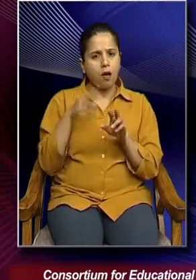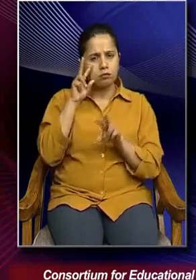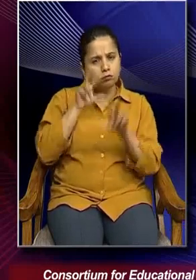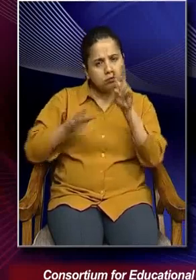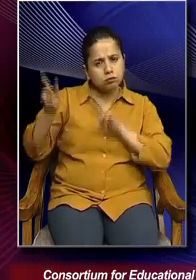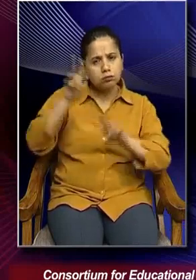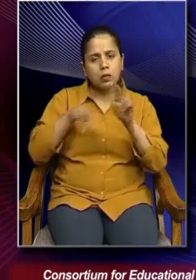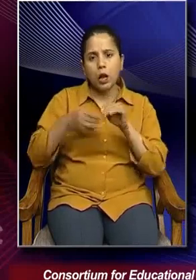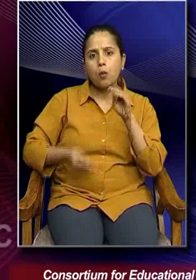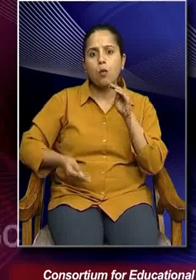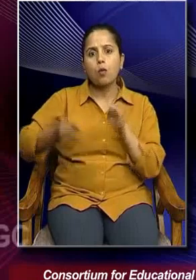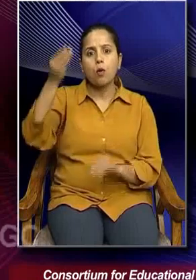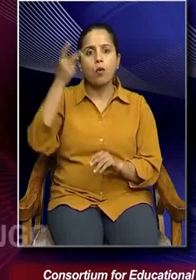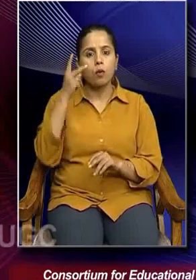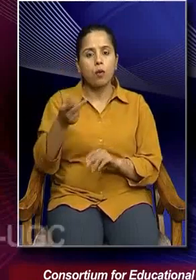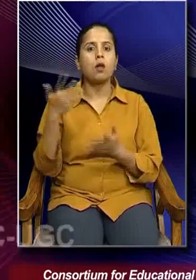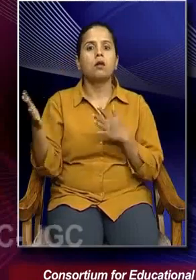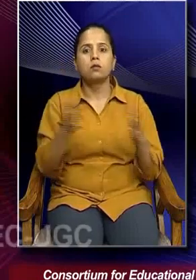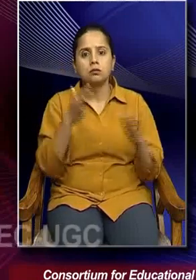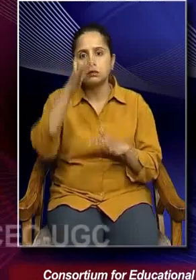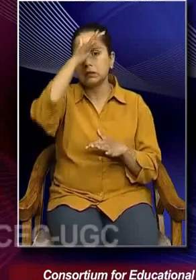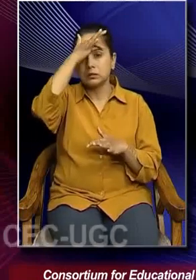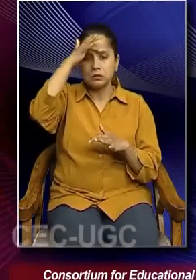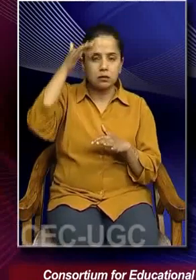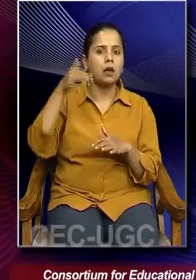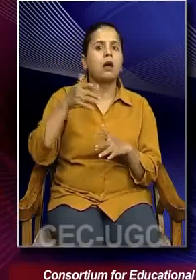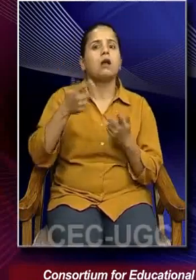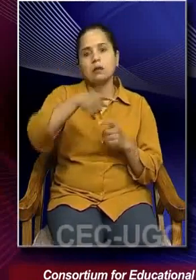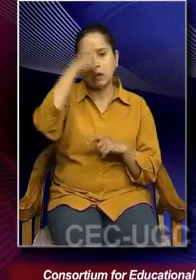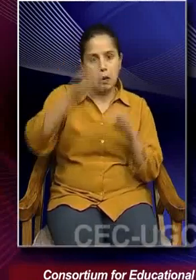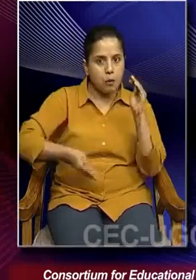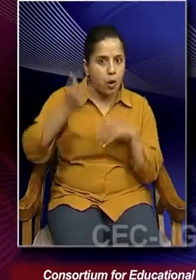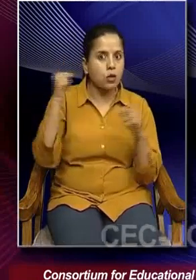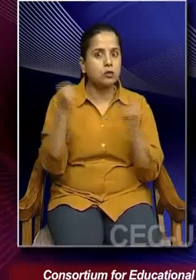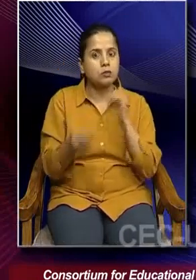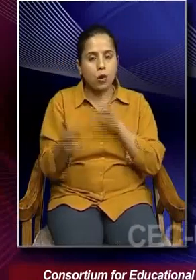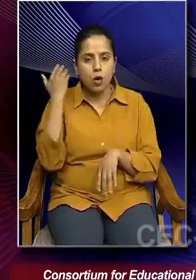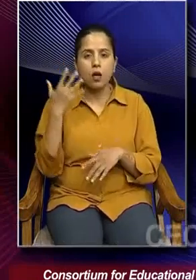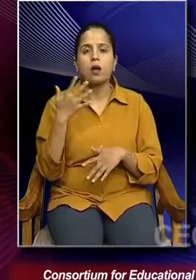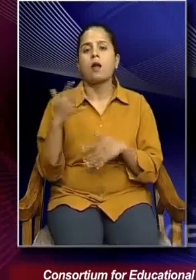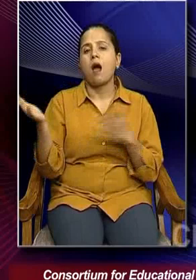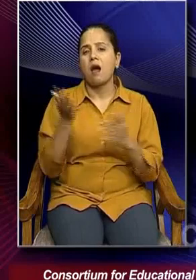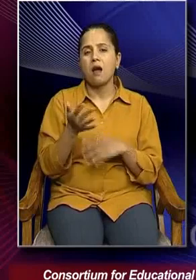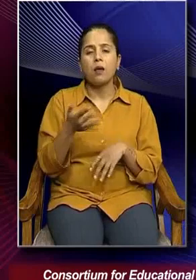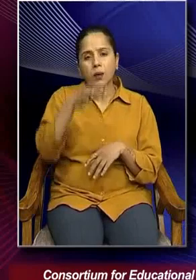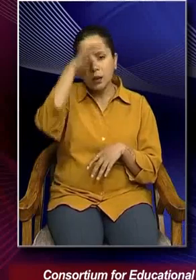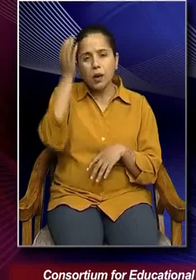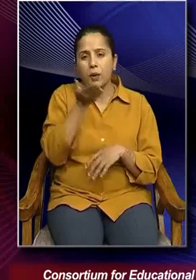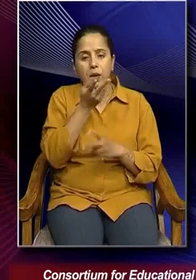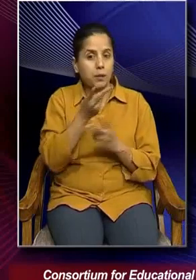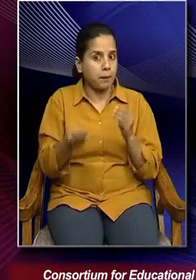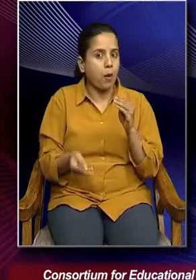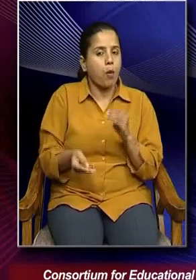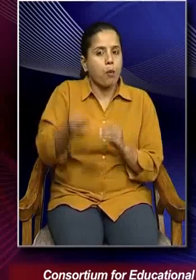with increasing extreme weather events, climate change, heat waves, etc. increasing,